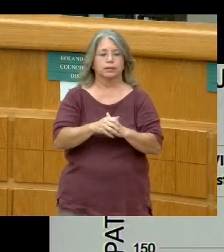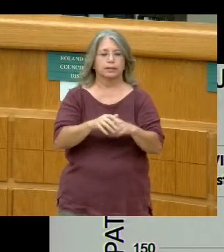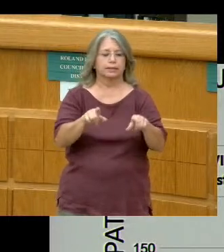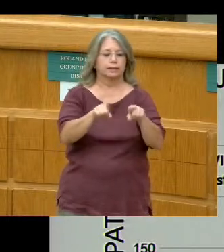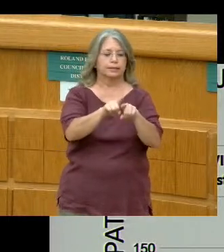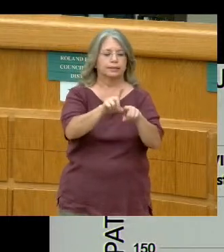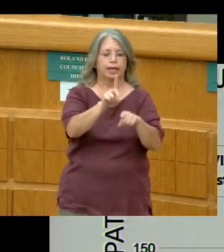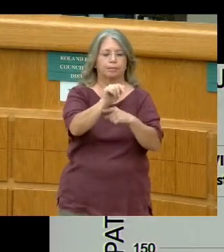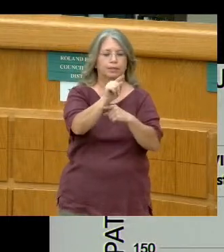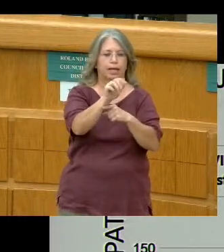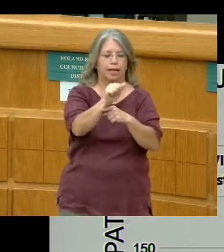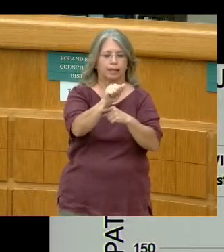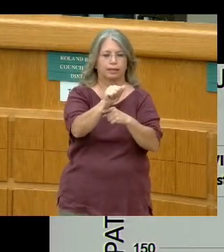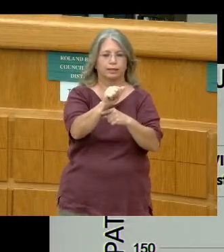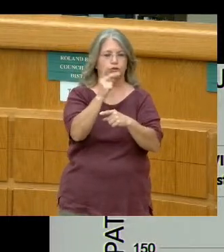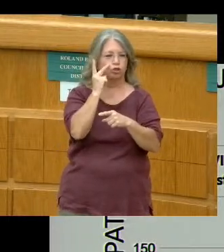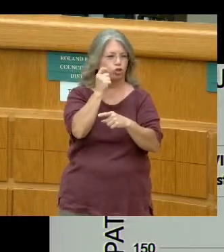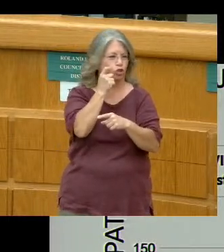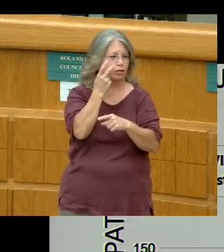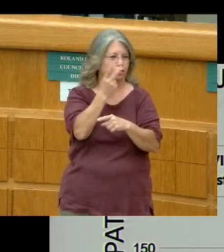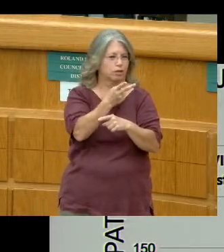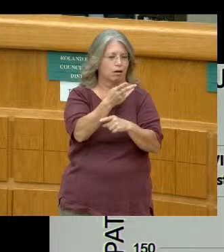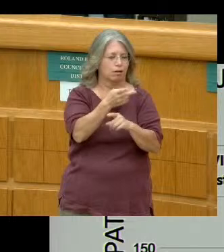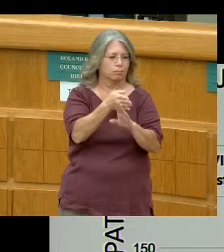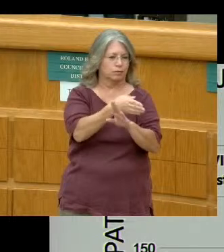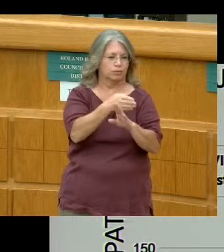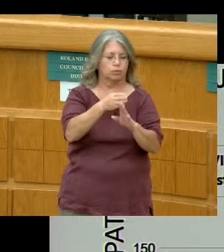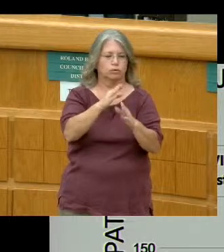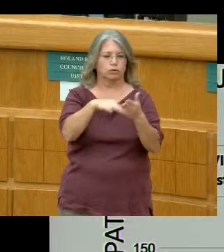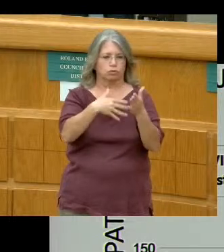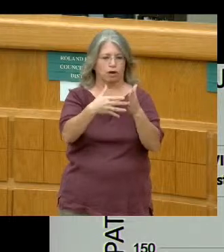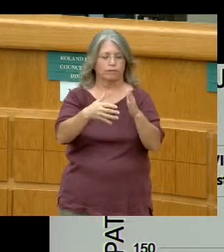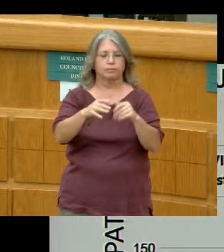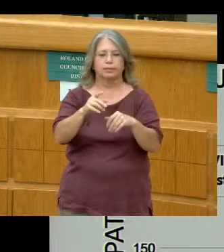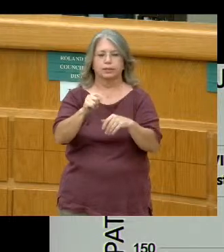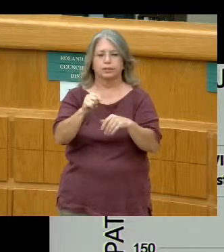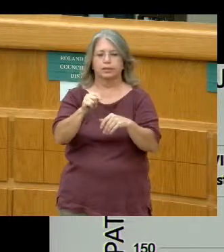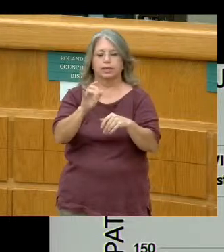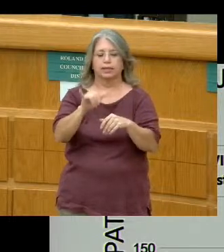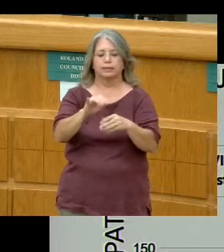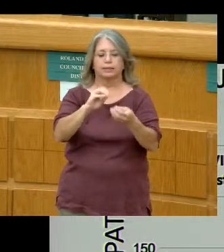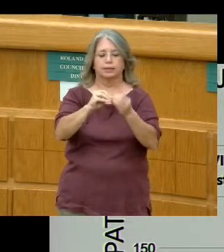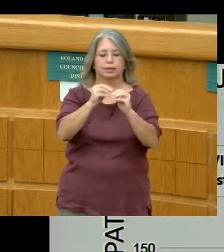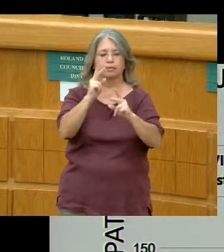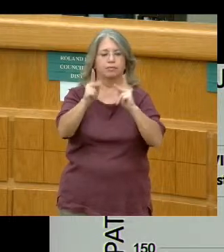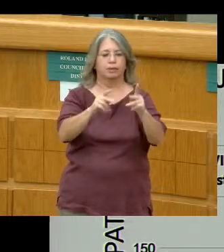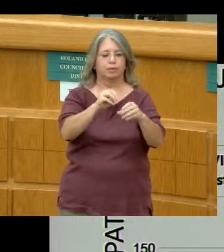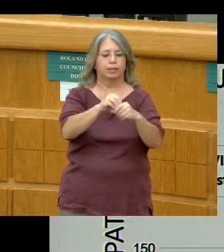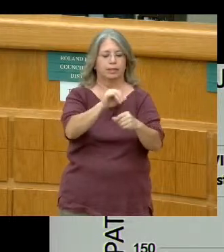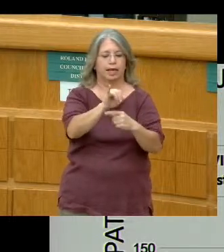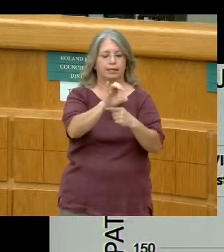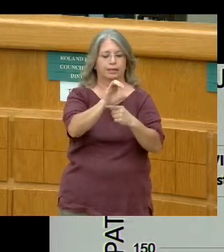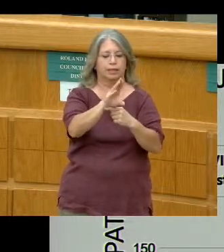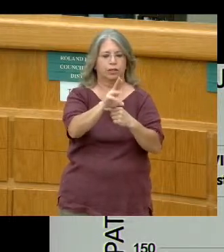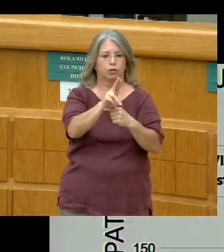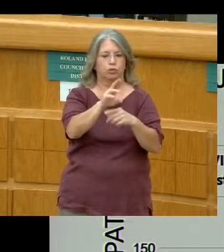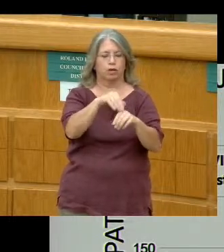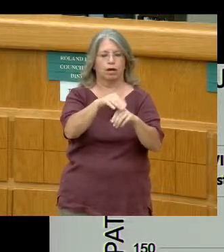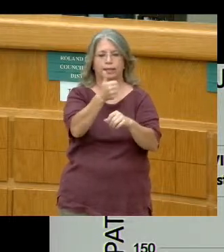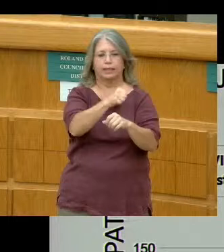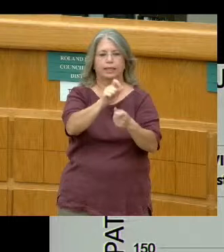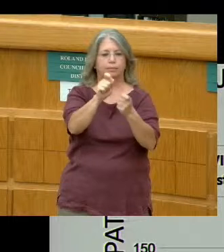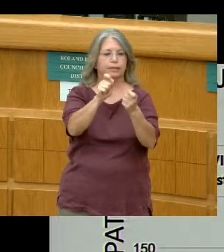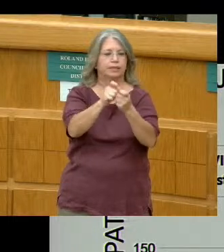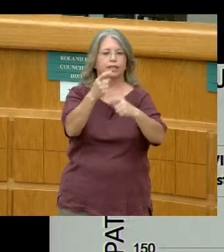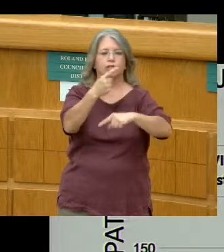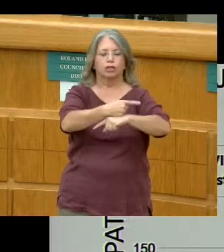previous graphs, just shown in a different way. Each point here is the number of people that were in the ICU on a particular day. If